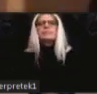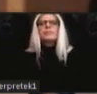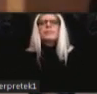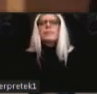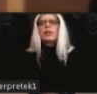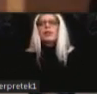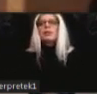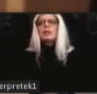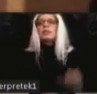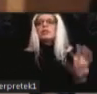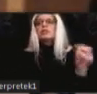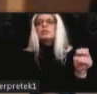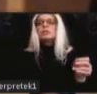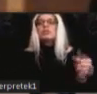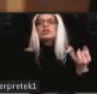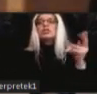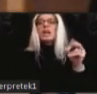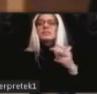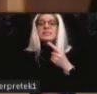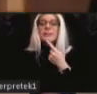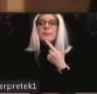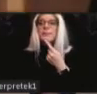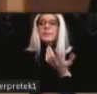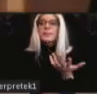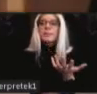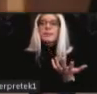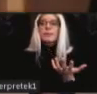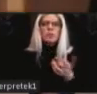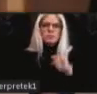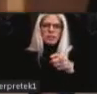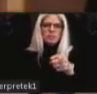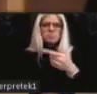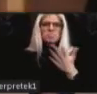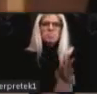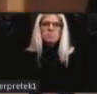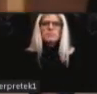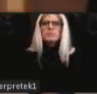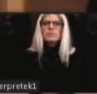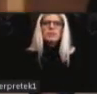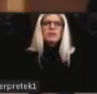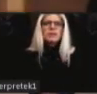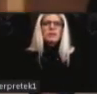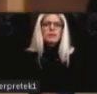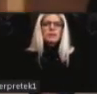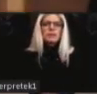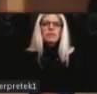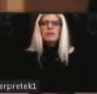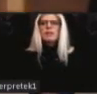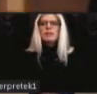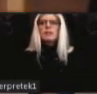the perfect time to reimagine our community centers. We just appointed a new interim